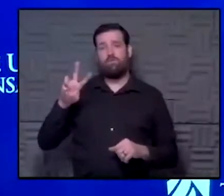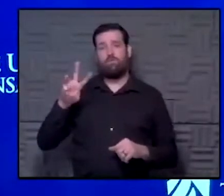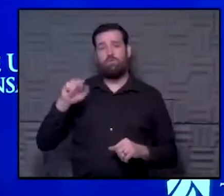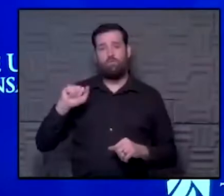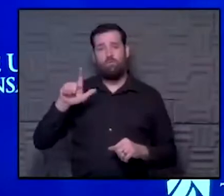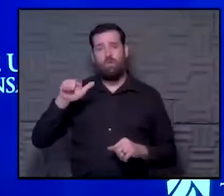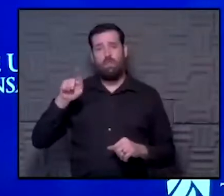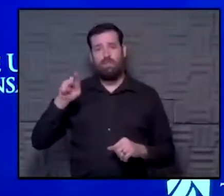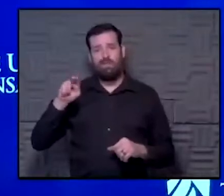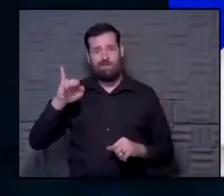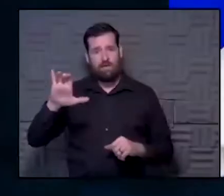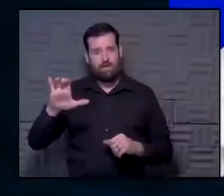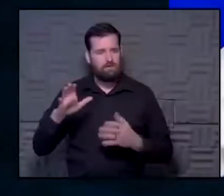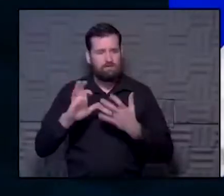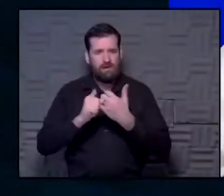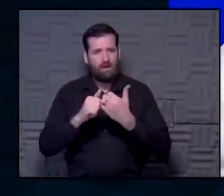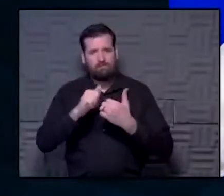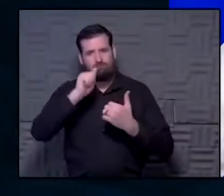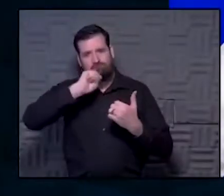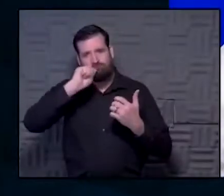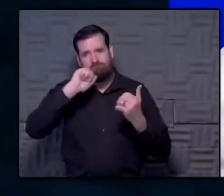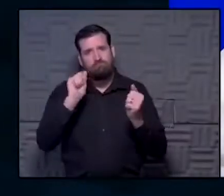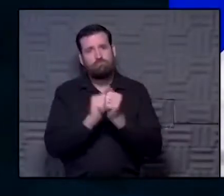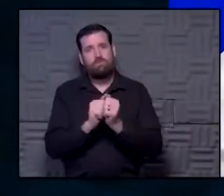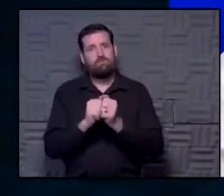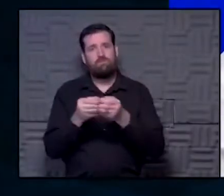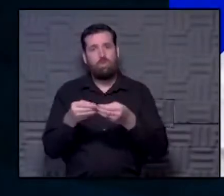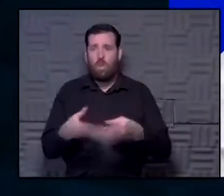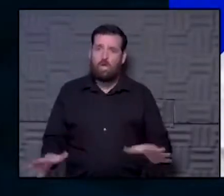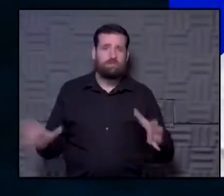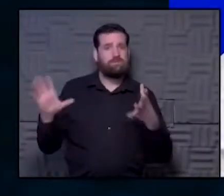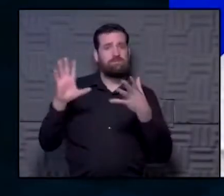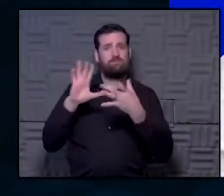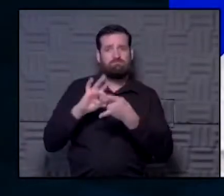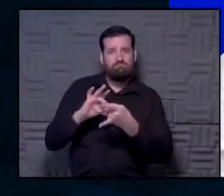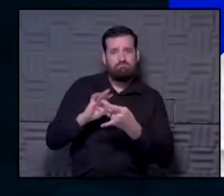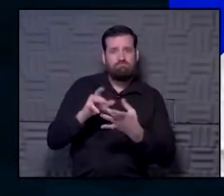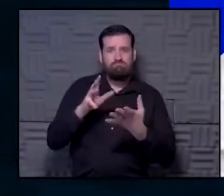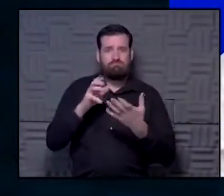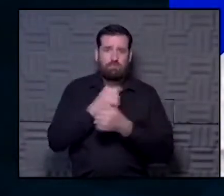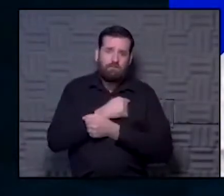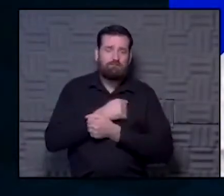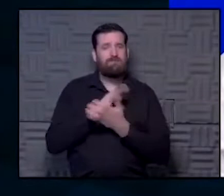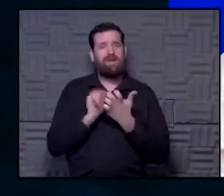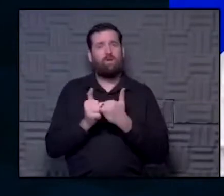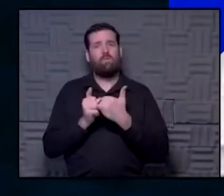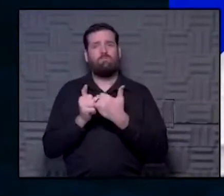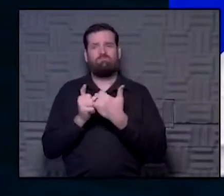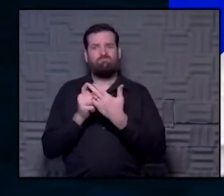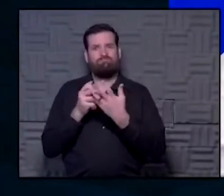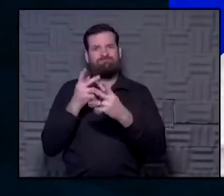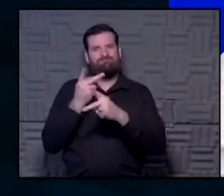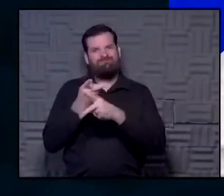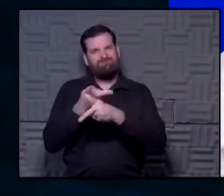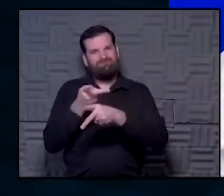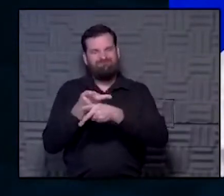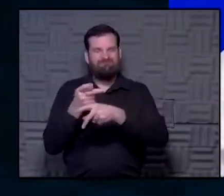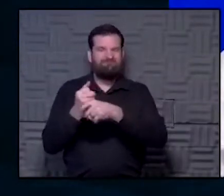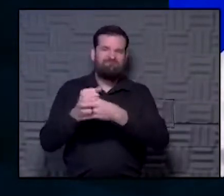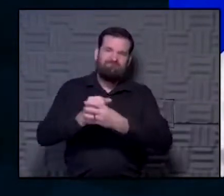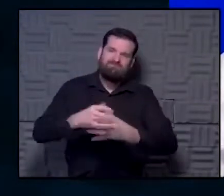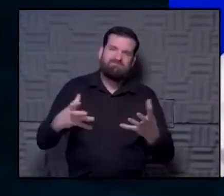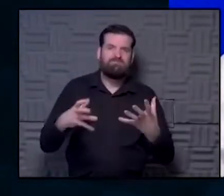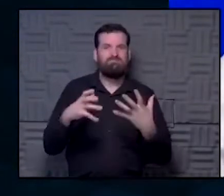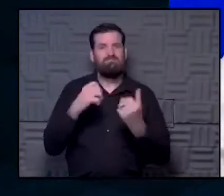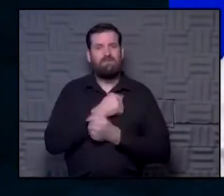thoughts? How do you cope with the loss of love like that? Or in this case, how do you continue to expand love when it may not be